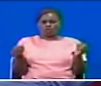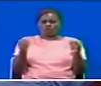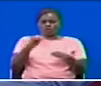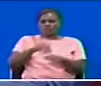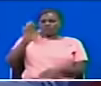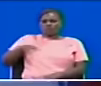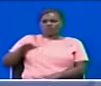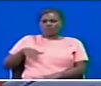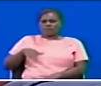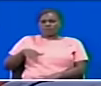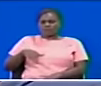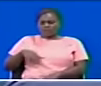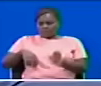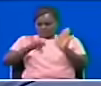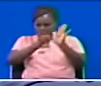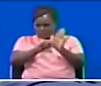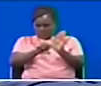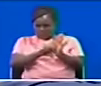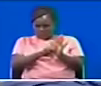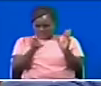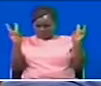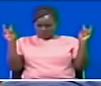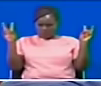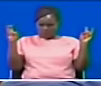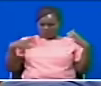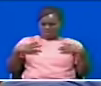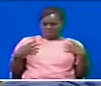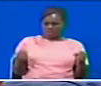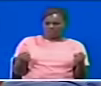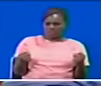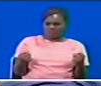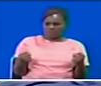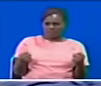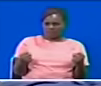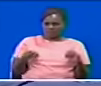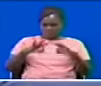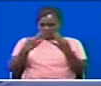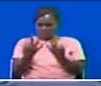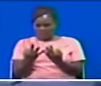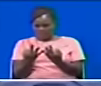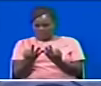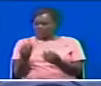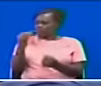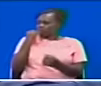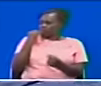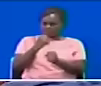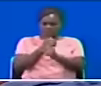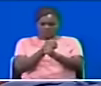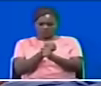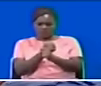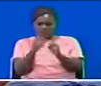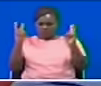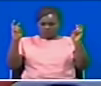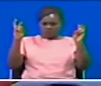women? Yes. For example, issues to do with health, okay, the health of the family, issues to do with food security, issues to do